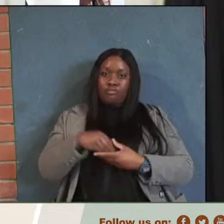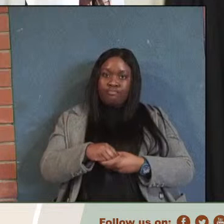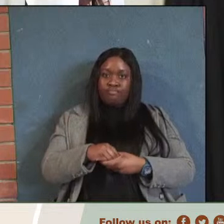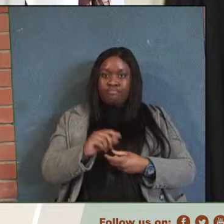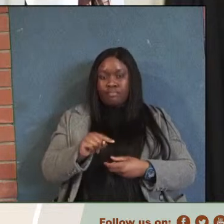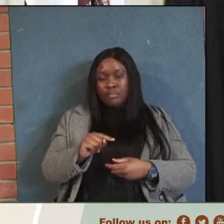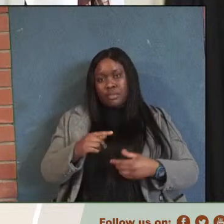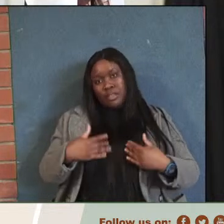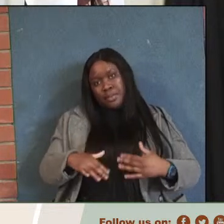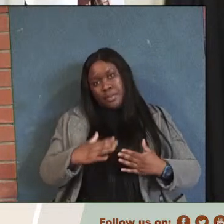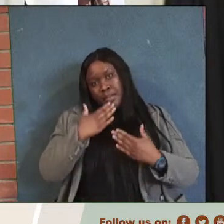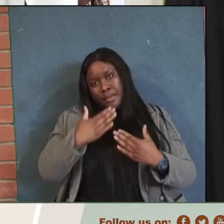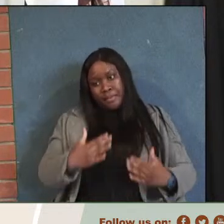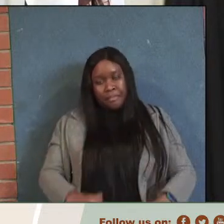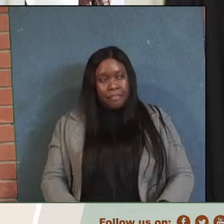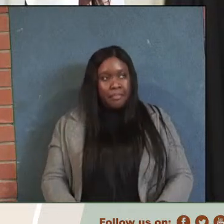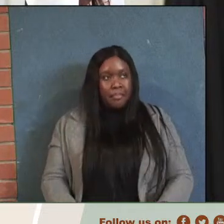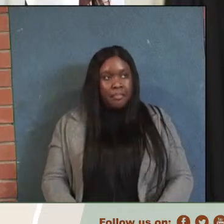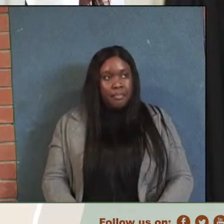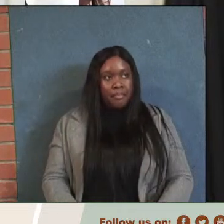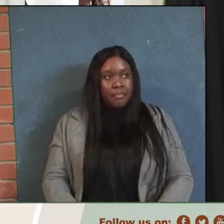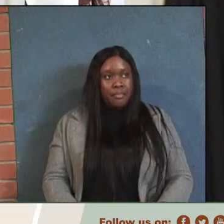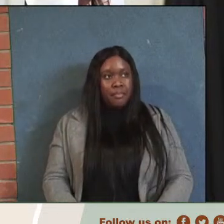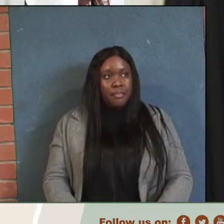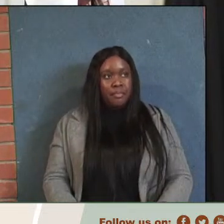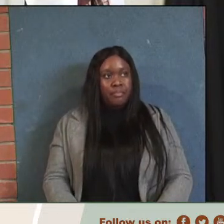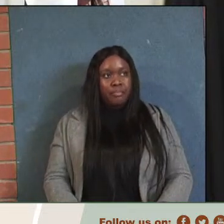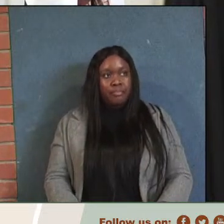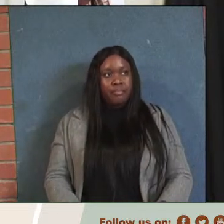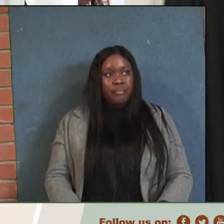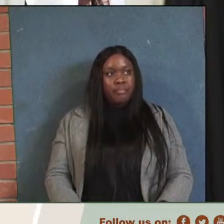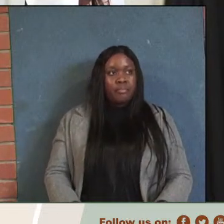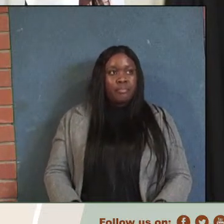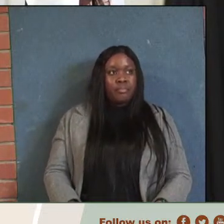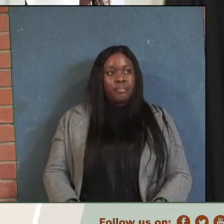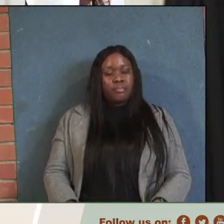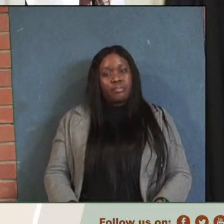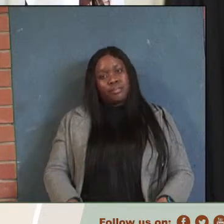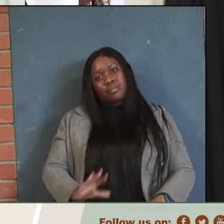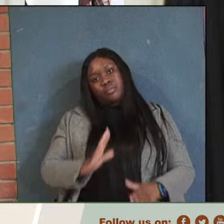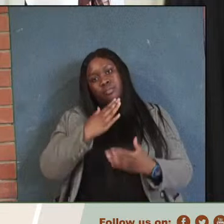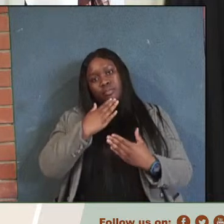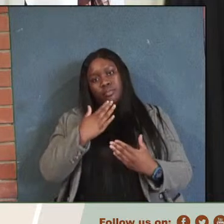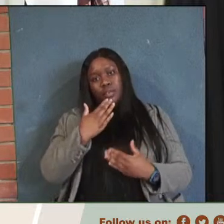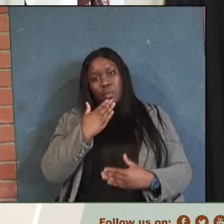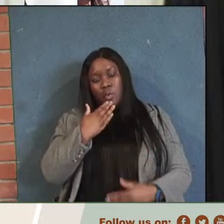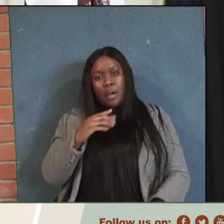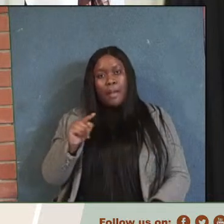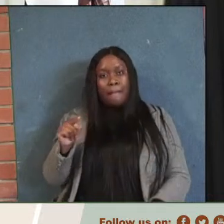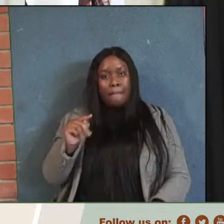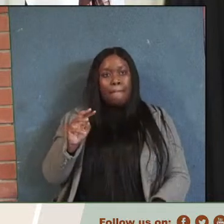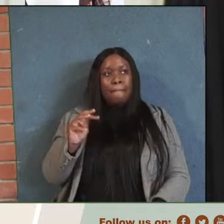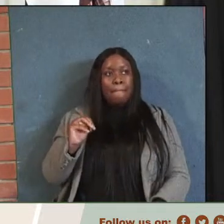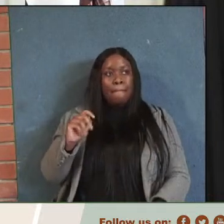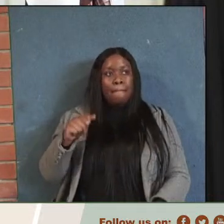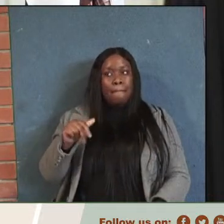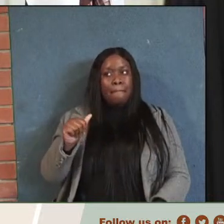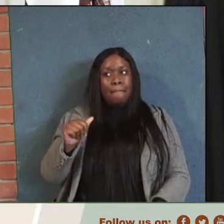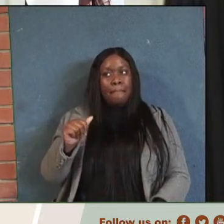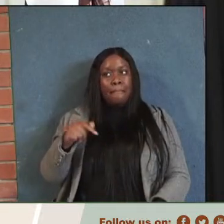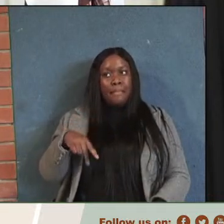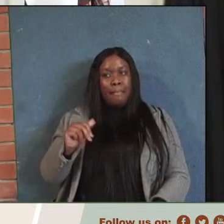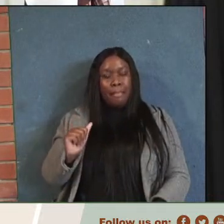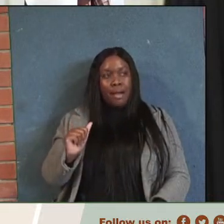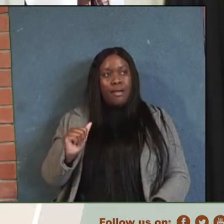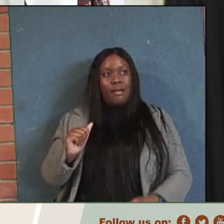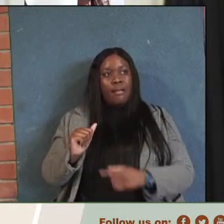I would like to take this opportunity to express our sincere gratitude to the Honorable Mpapa Kanyane, the Deputy Chairperson of